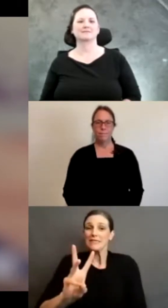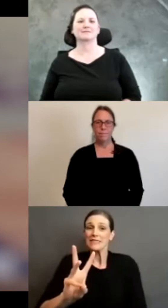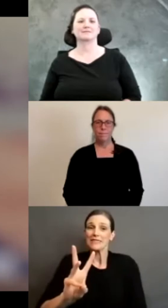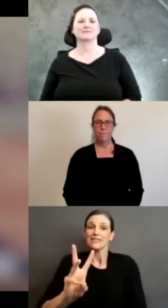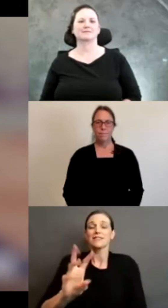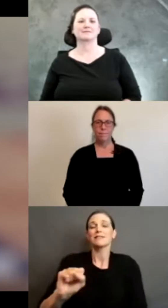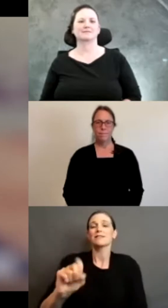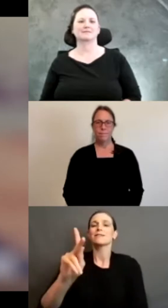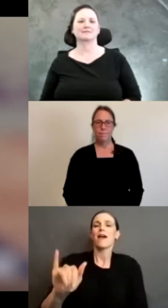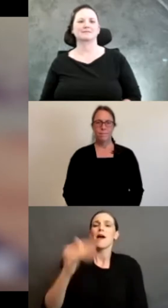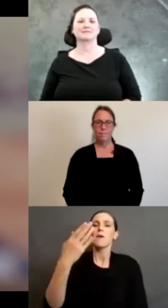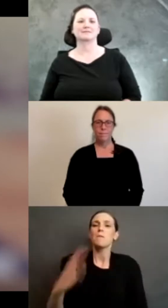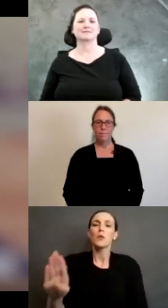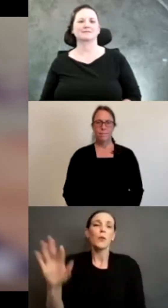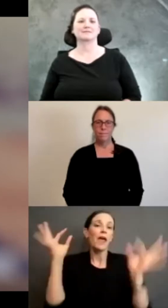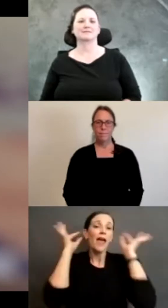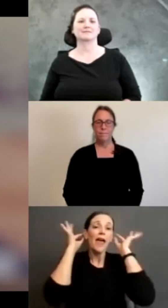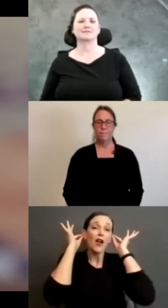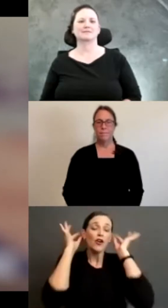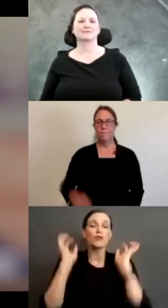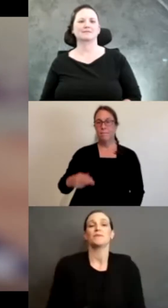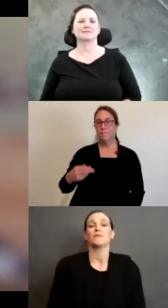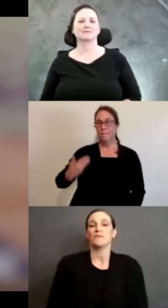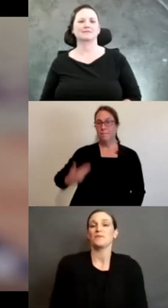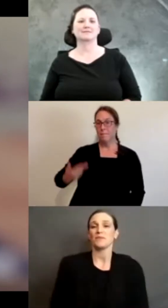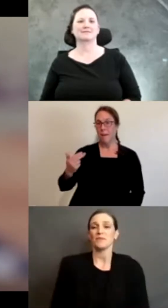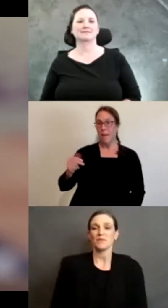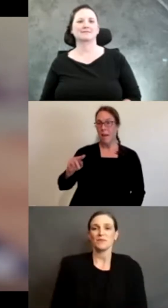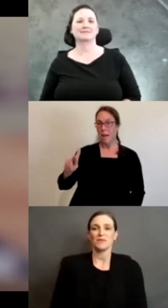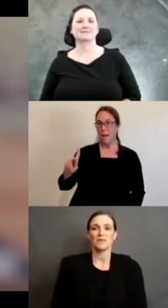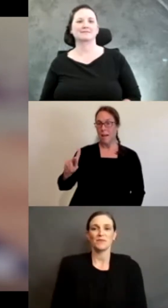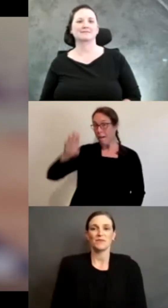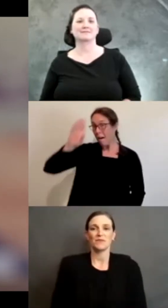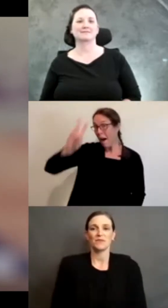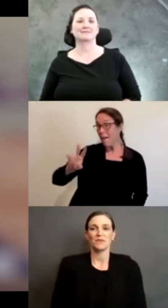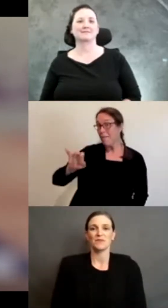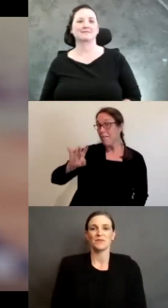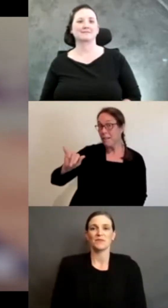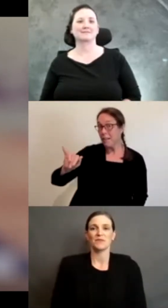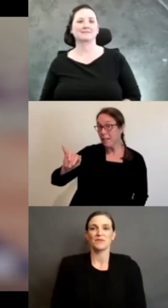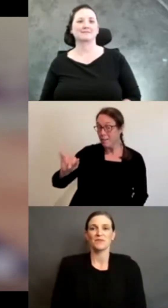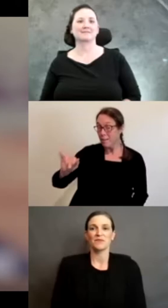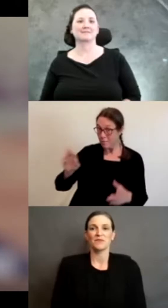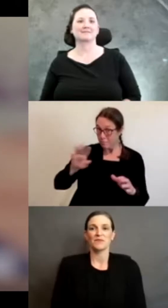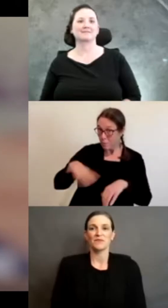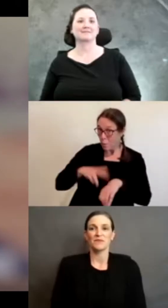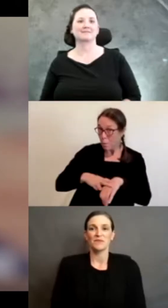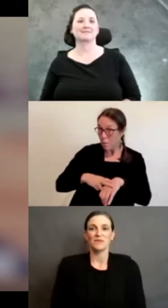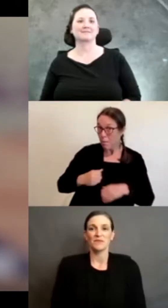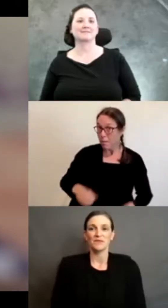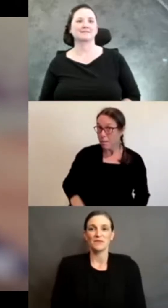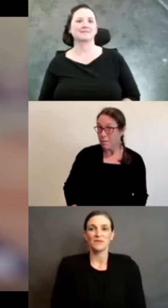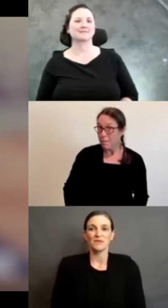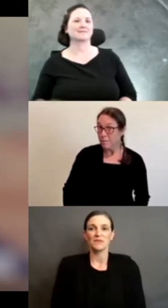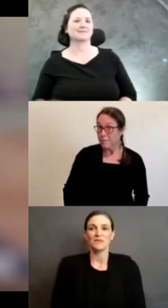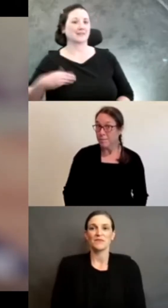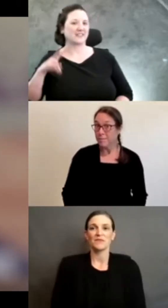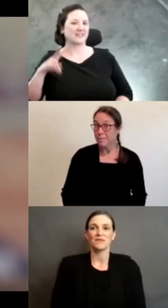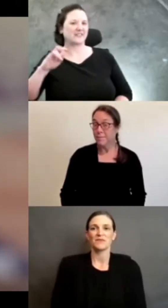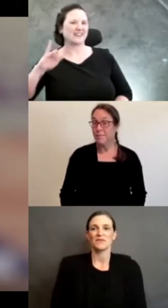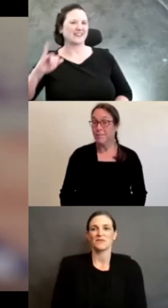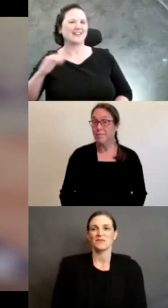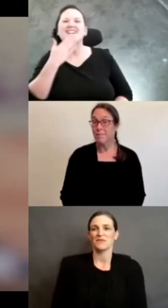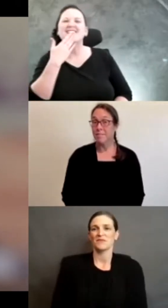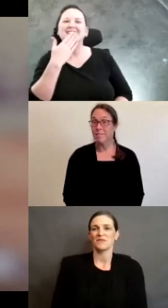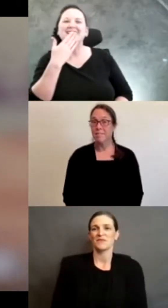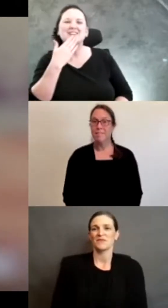blue hair. Hi, Vicky. The usual? Thanks, Hank. No caffeine today, though. It